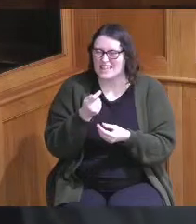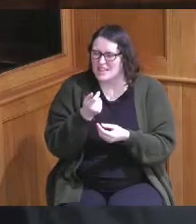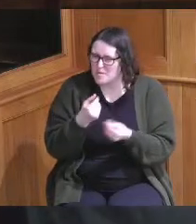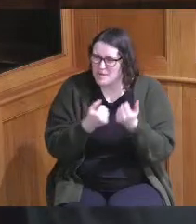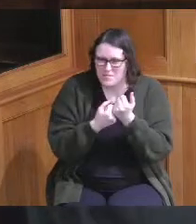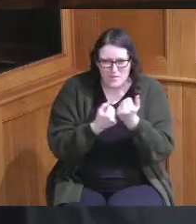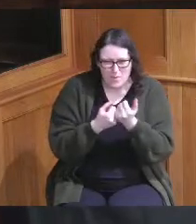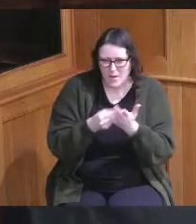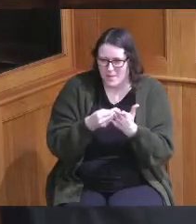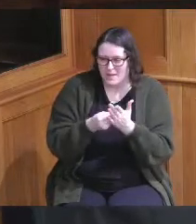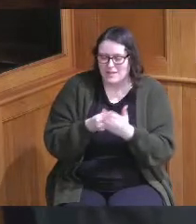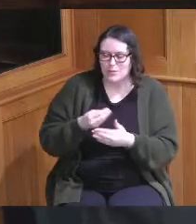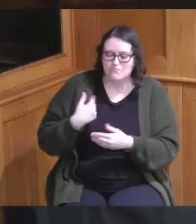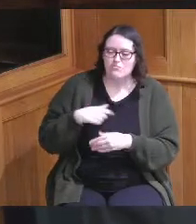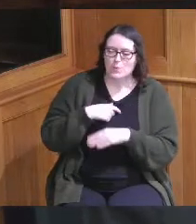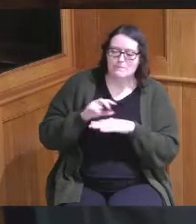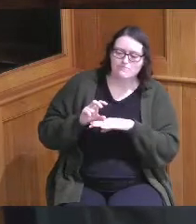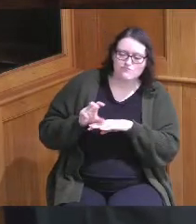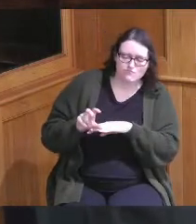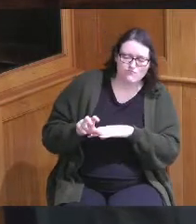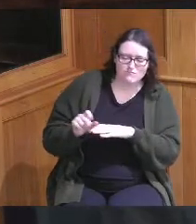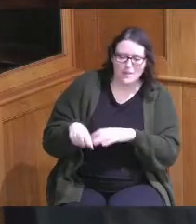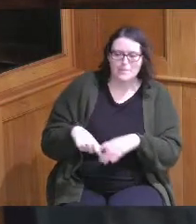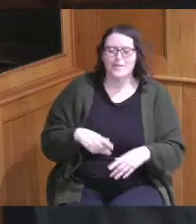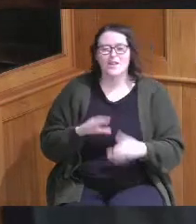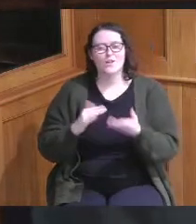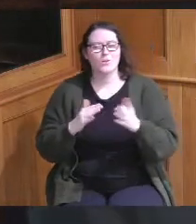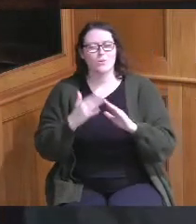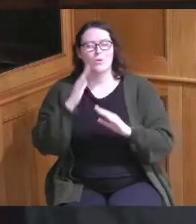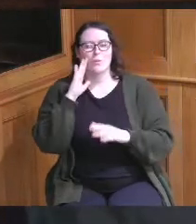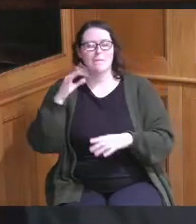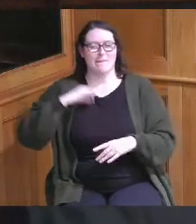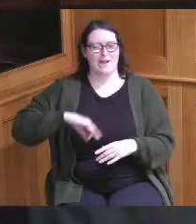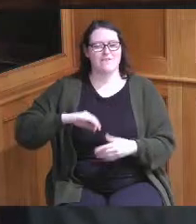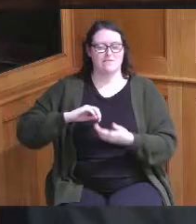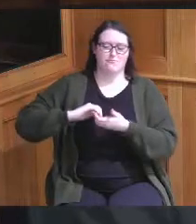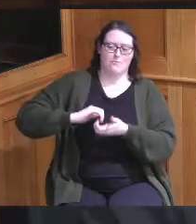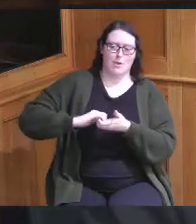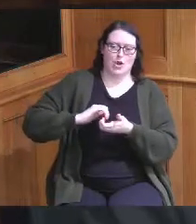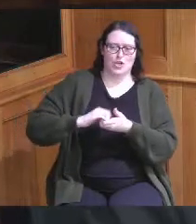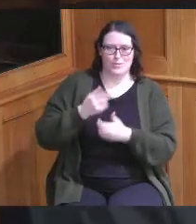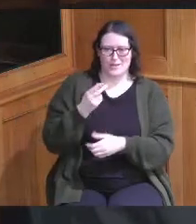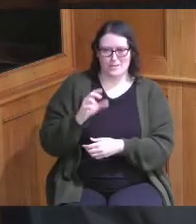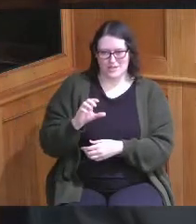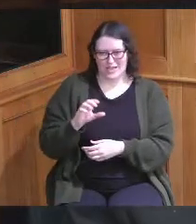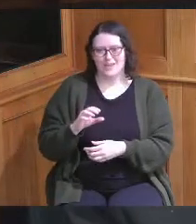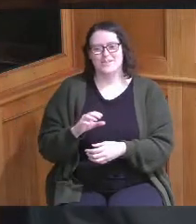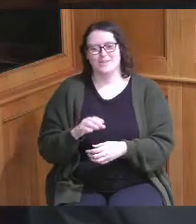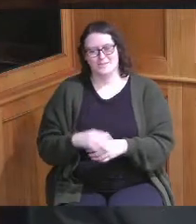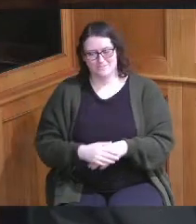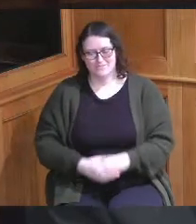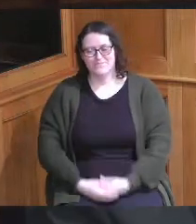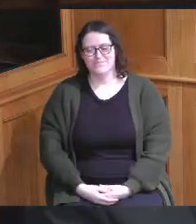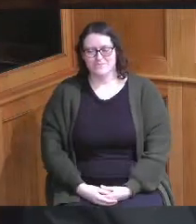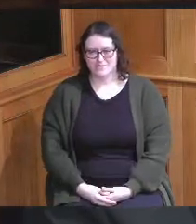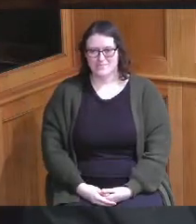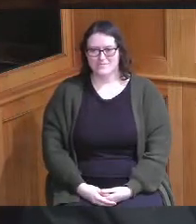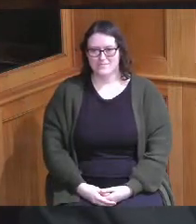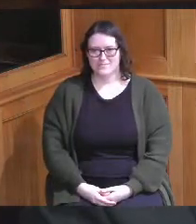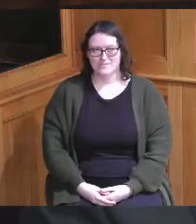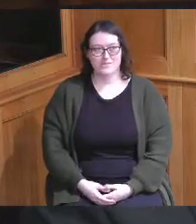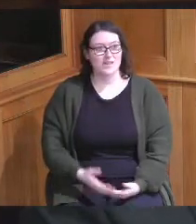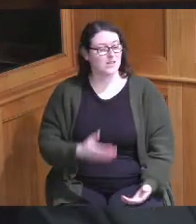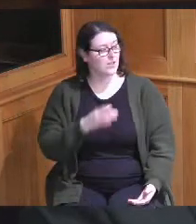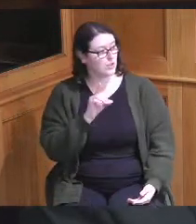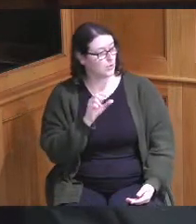I'm delighted to see that these communities will benefit from the partnership from Hamilton County on. community revitalization grants.